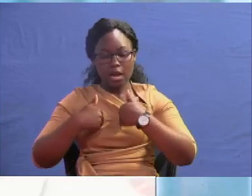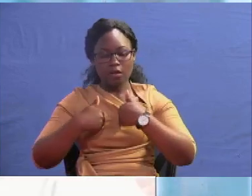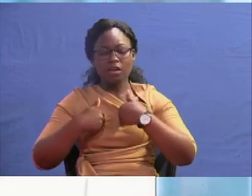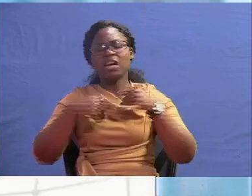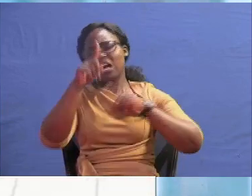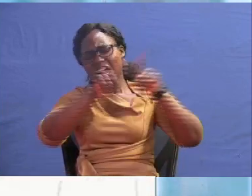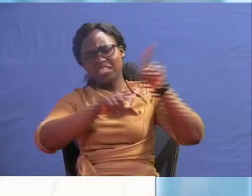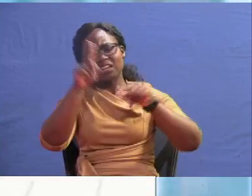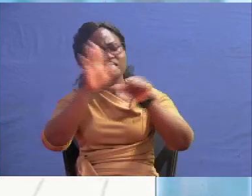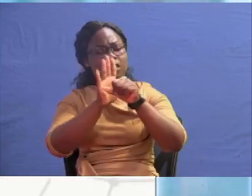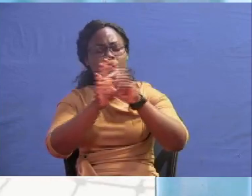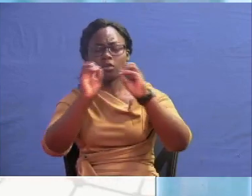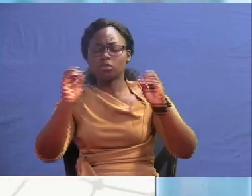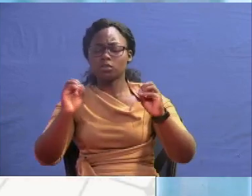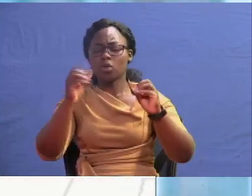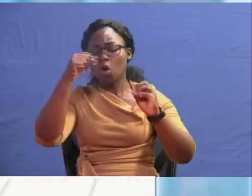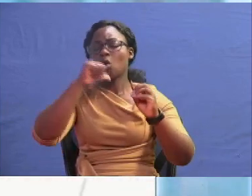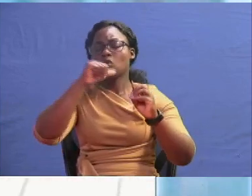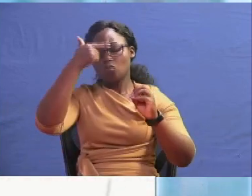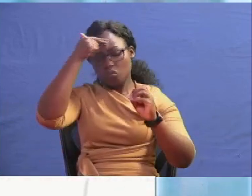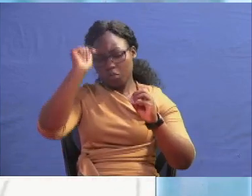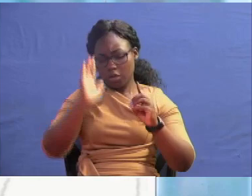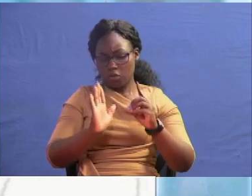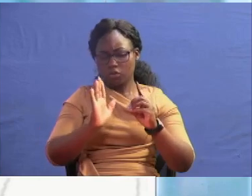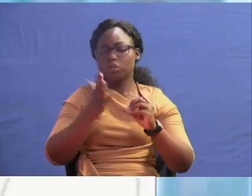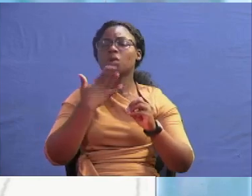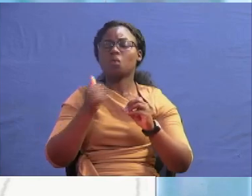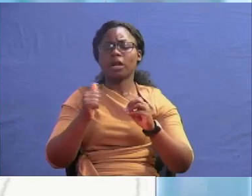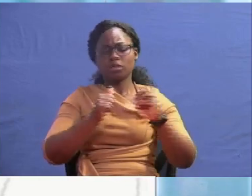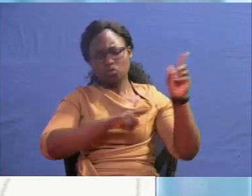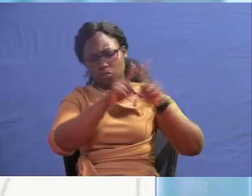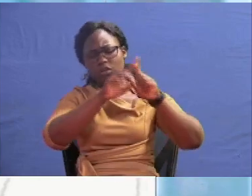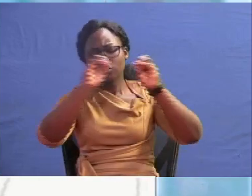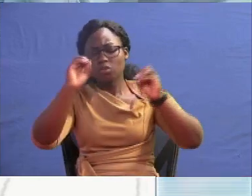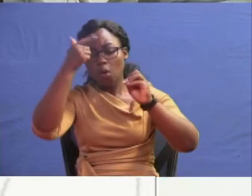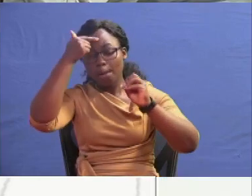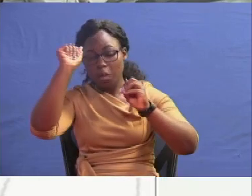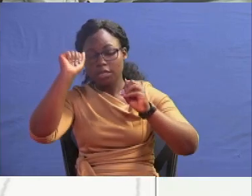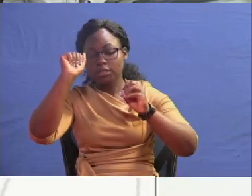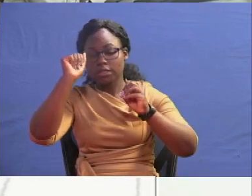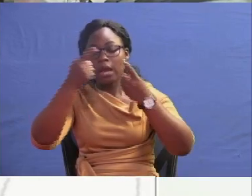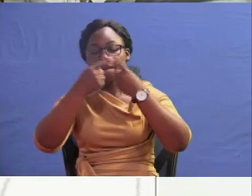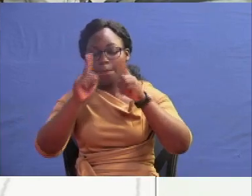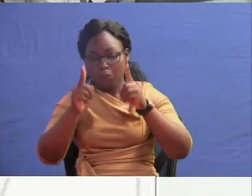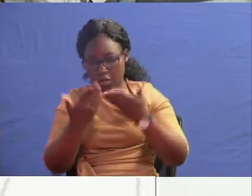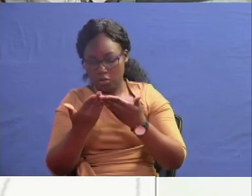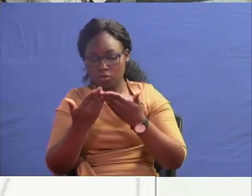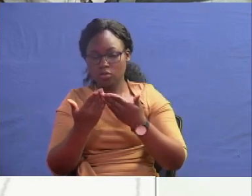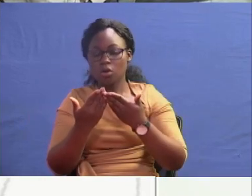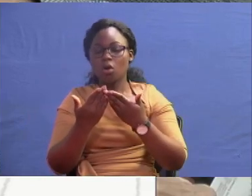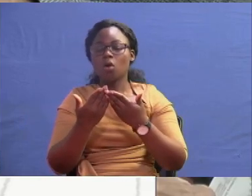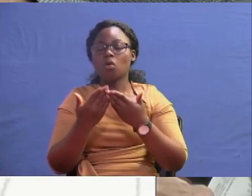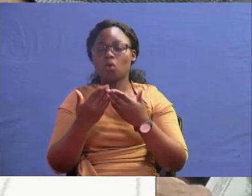much, not because he did not want to travel, but probably because of water here health